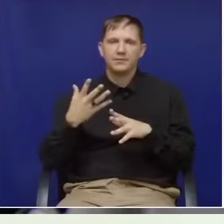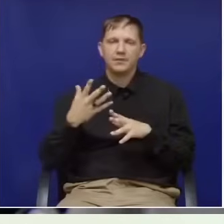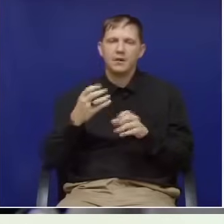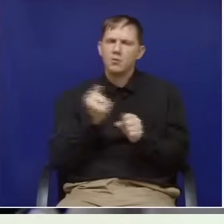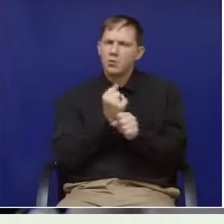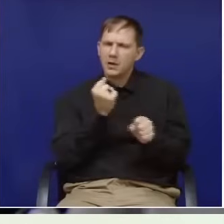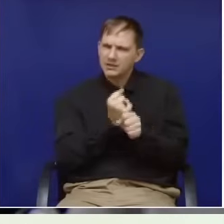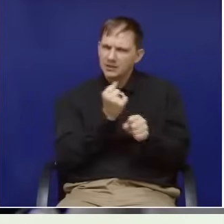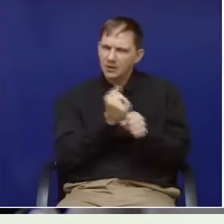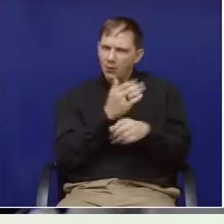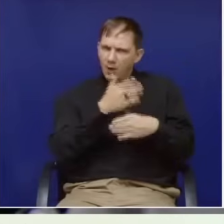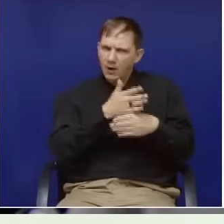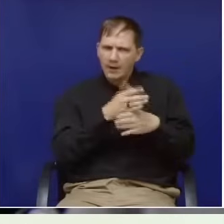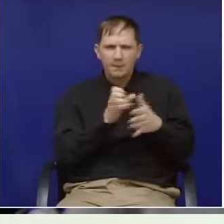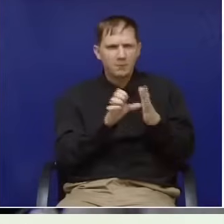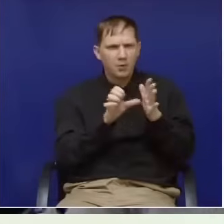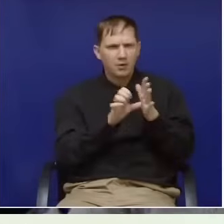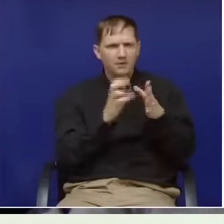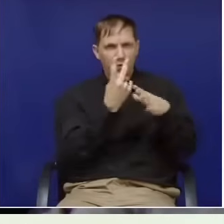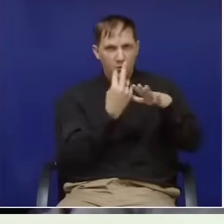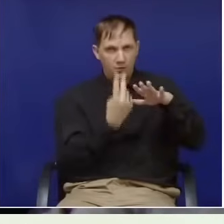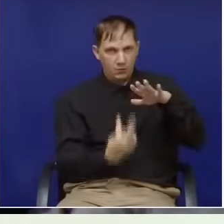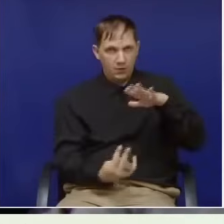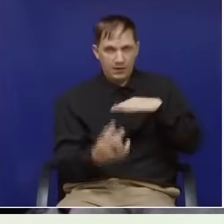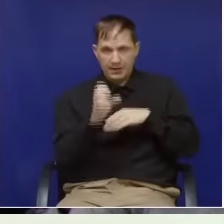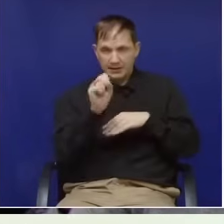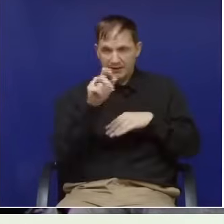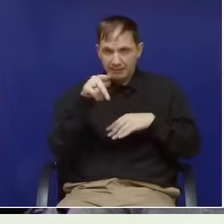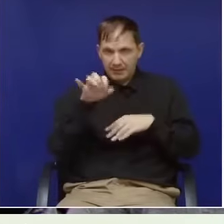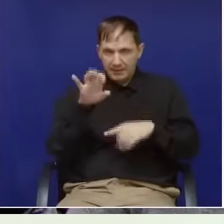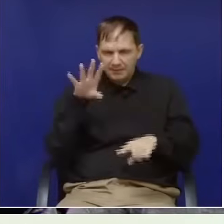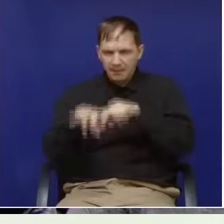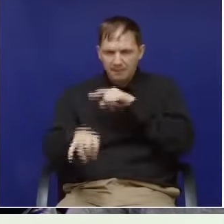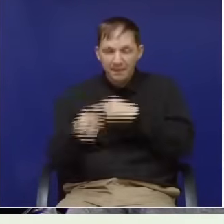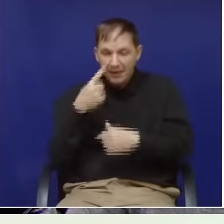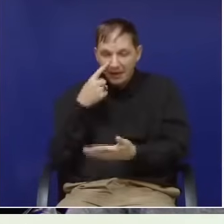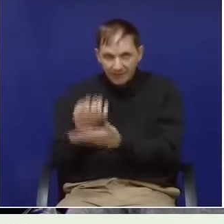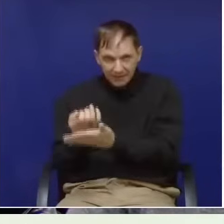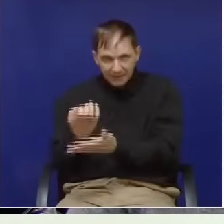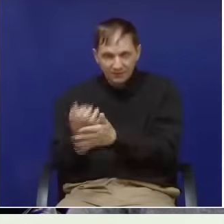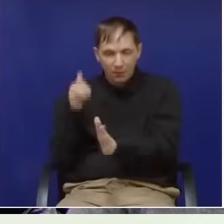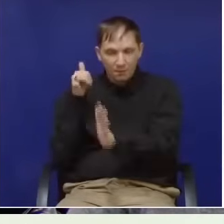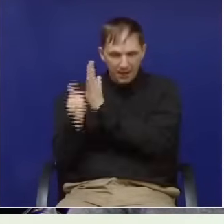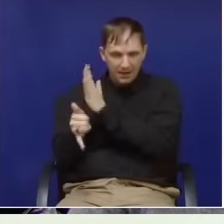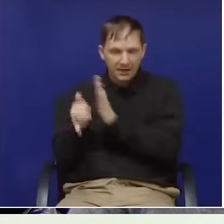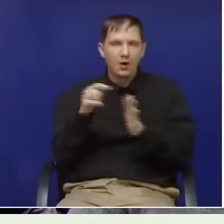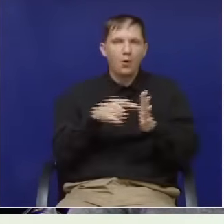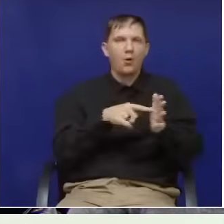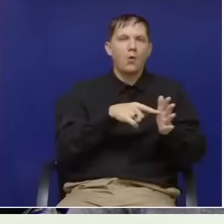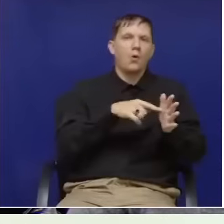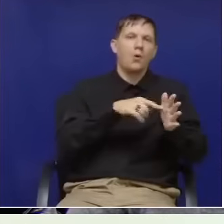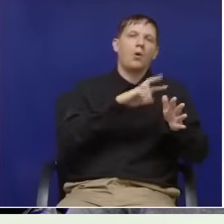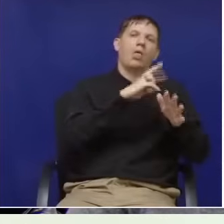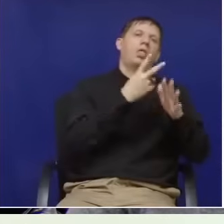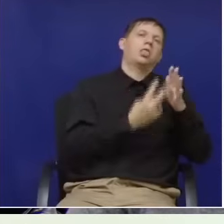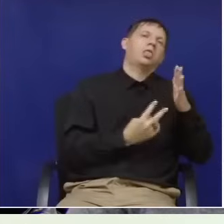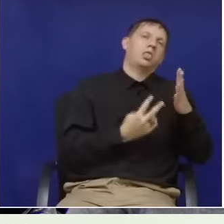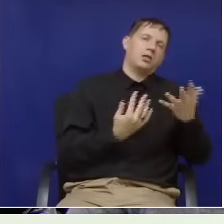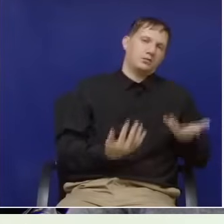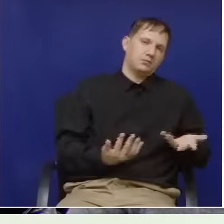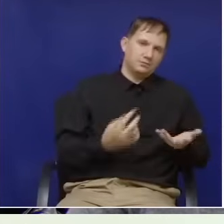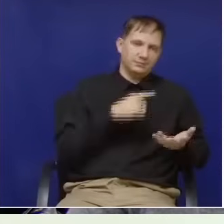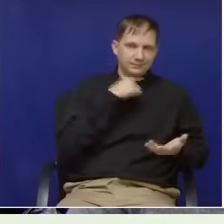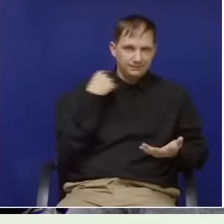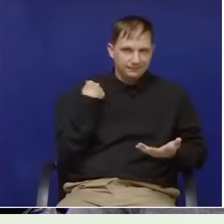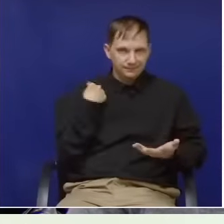of SAPS diving unit in recovering evidence in murder and drowning investigation, supporting disaster